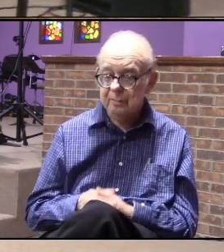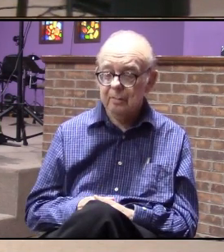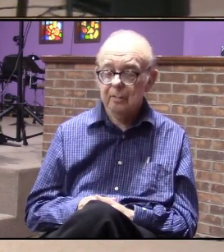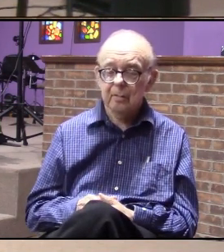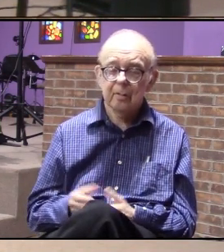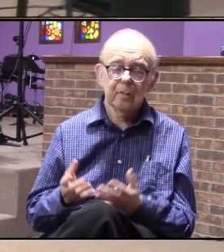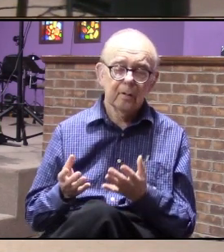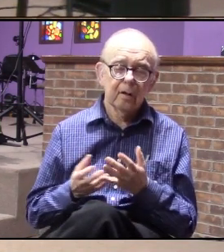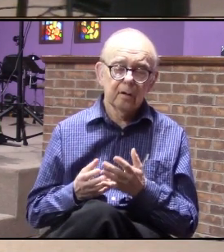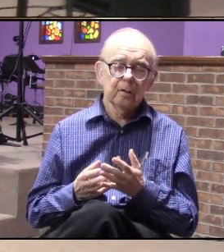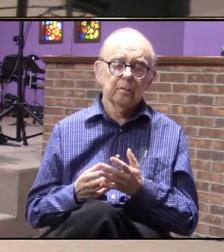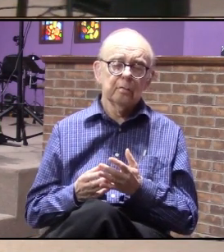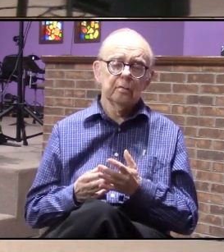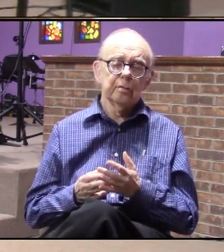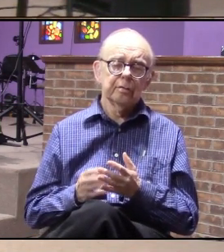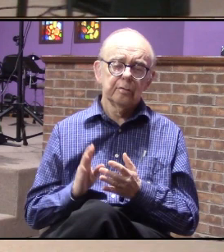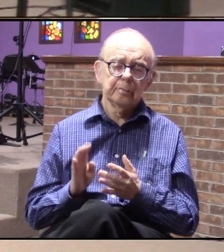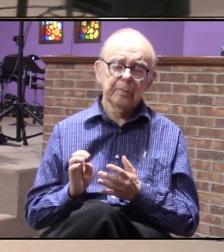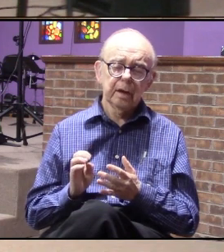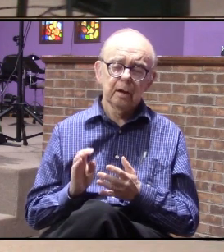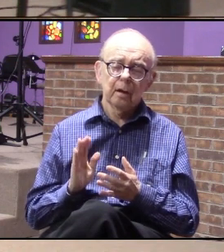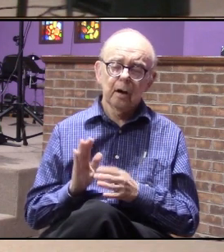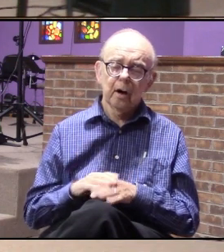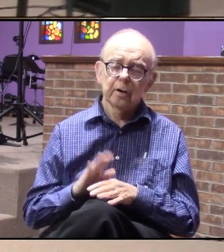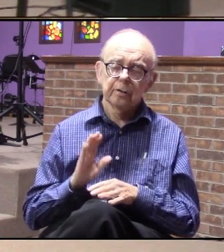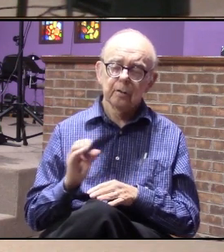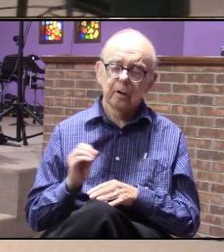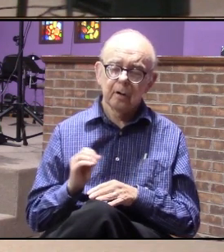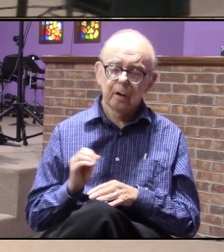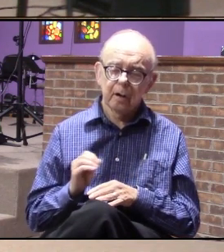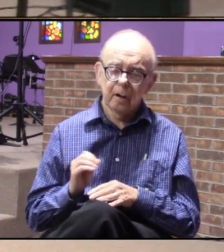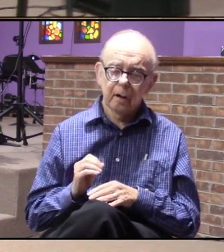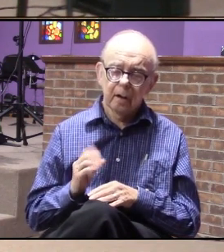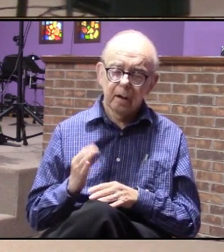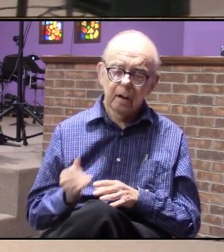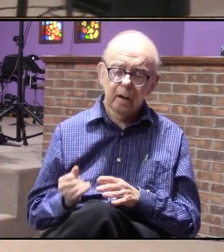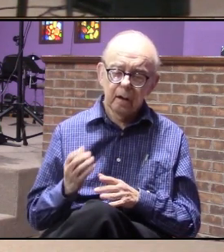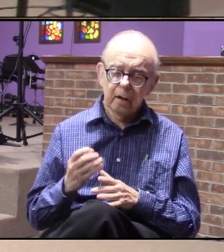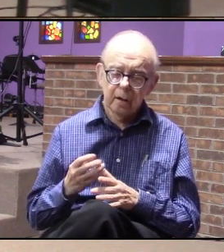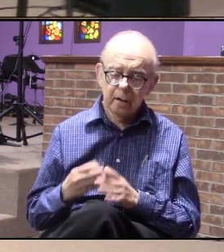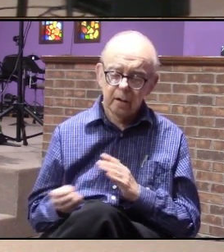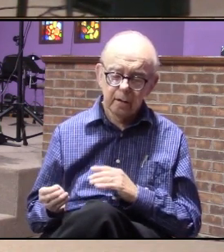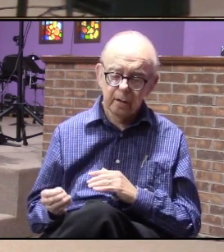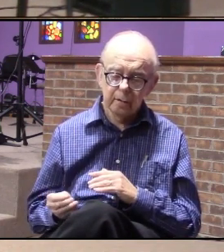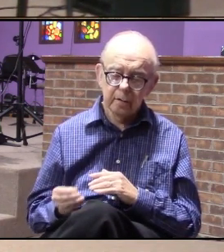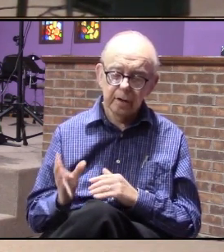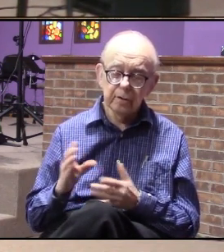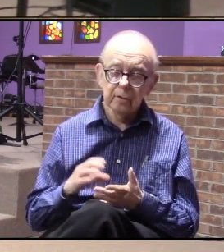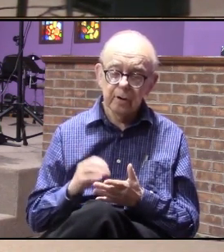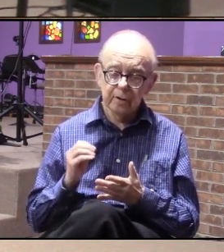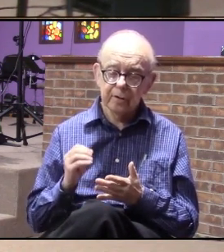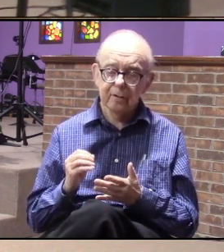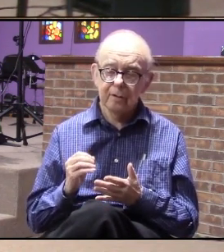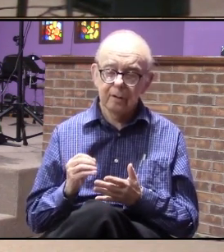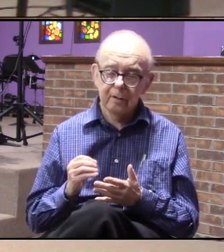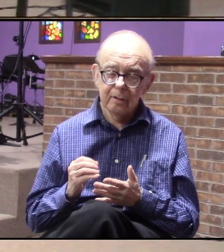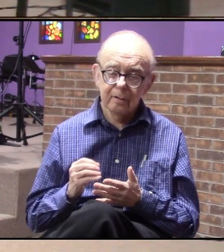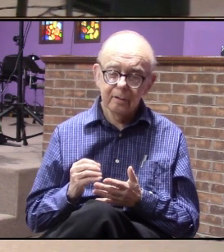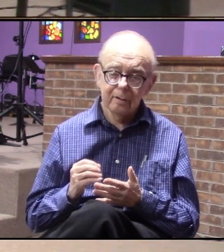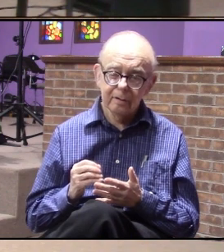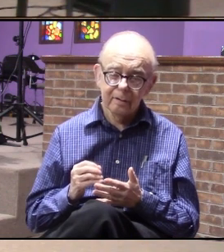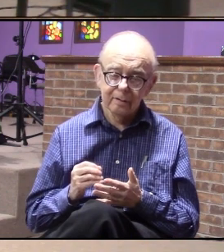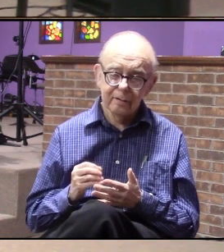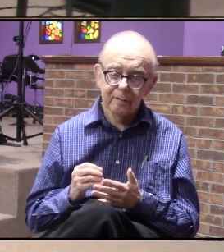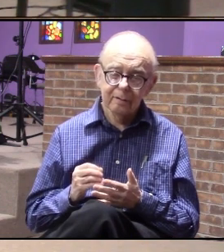and you wanted to be on your own, and buddy, you got out on your own and you found out